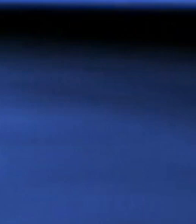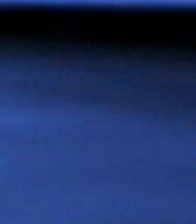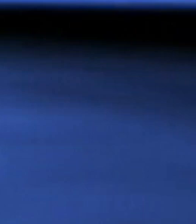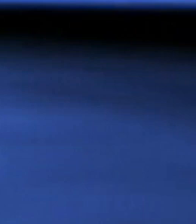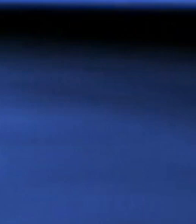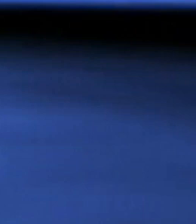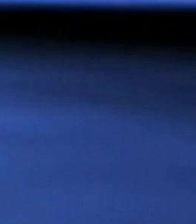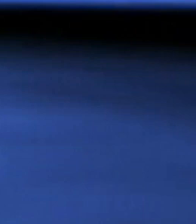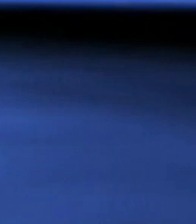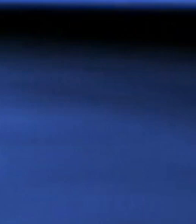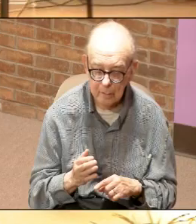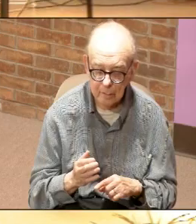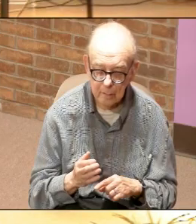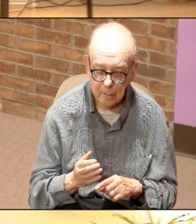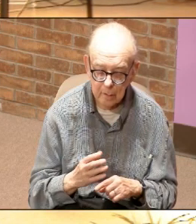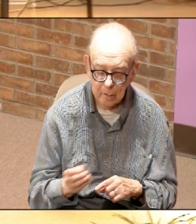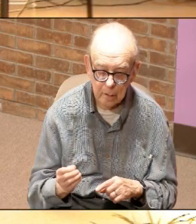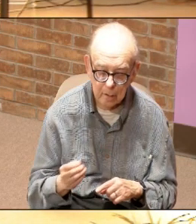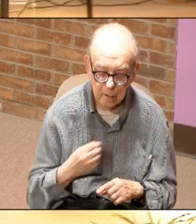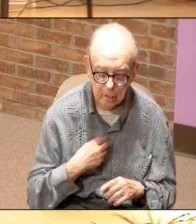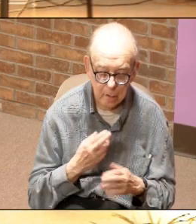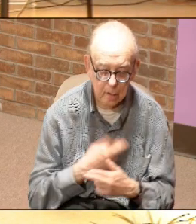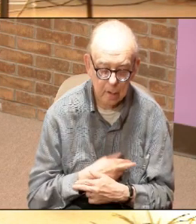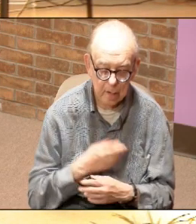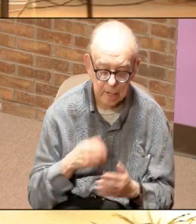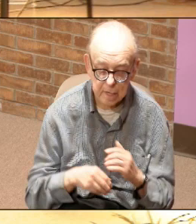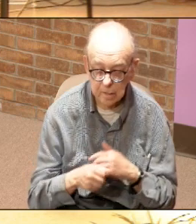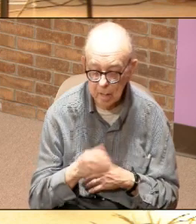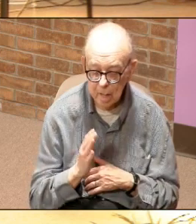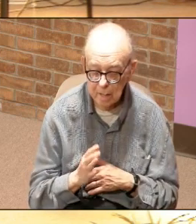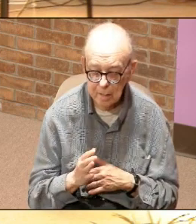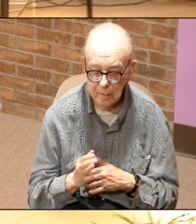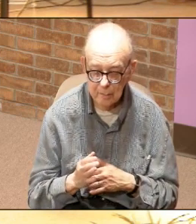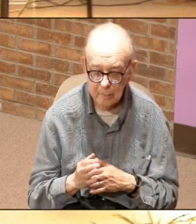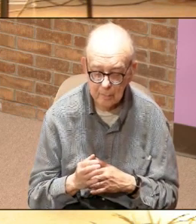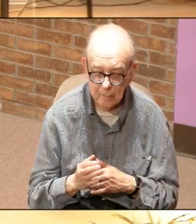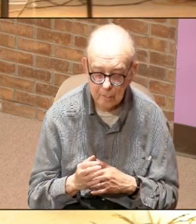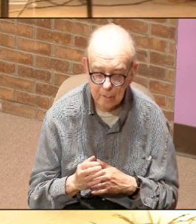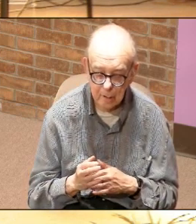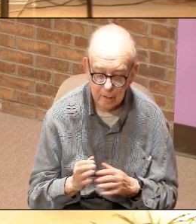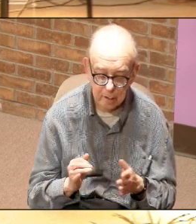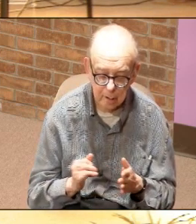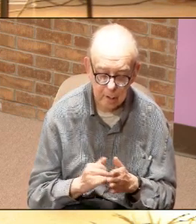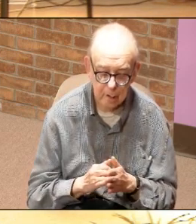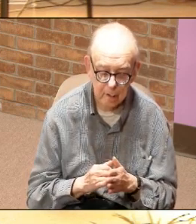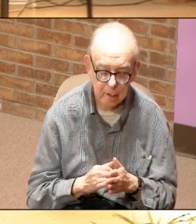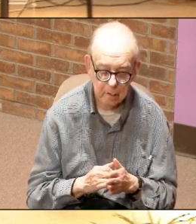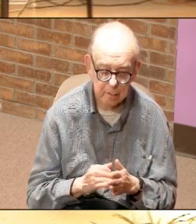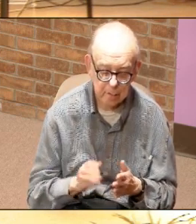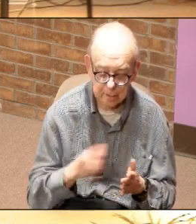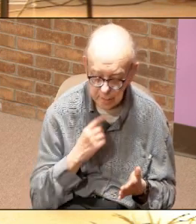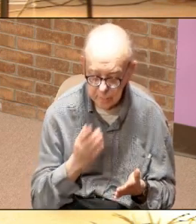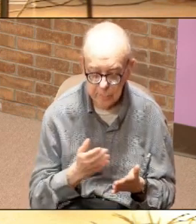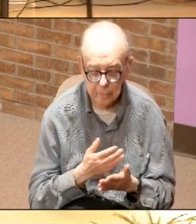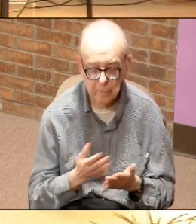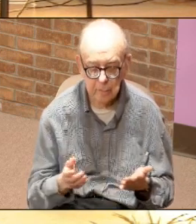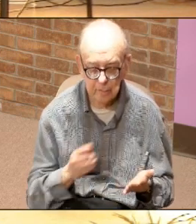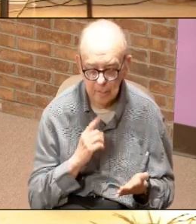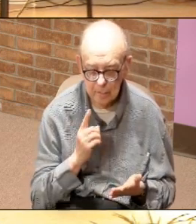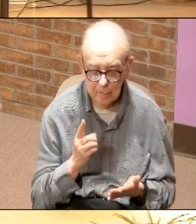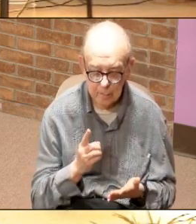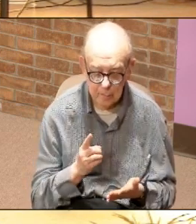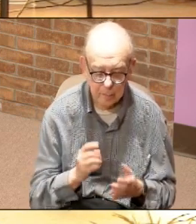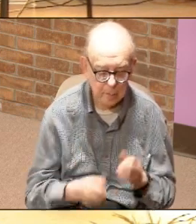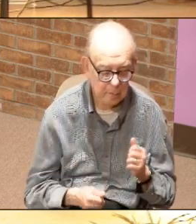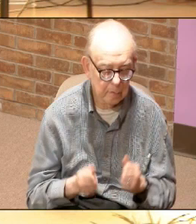Him. I'm at rest in Him. That, may I say to you, is the